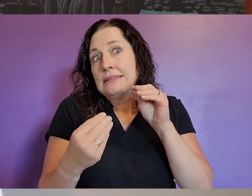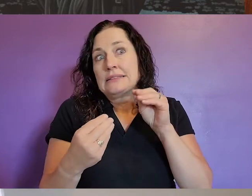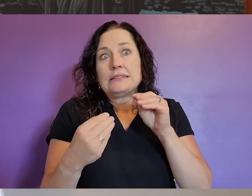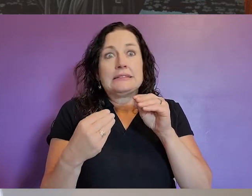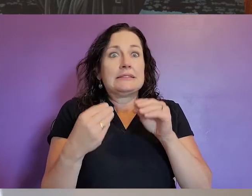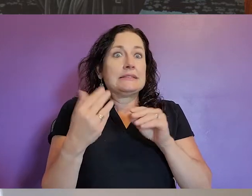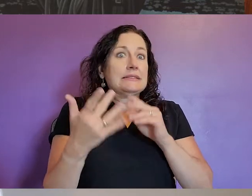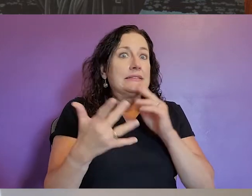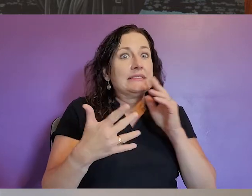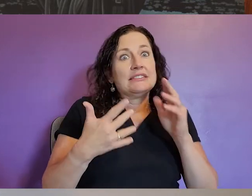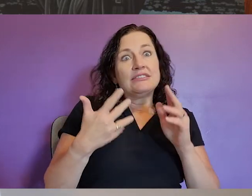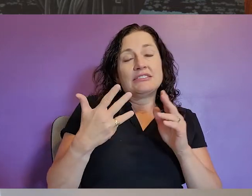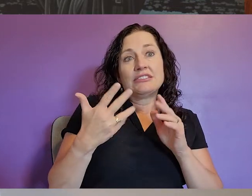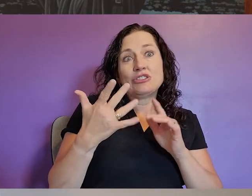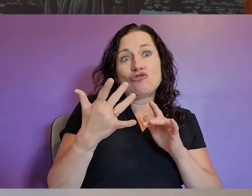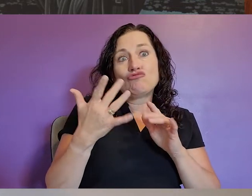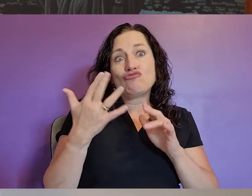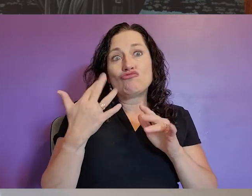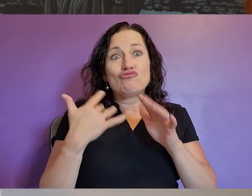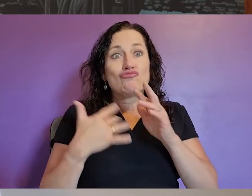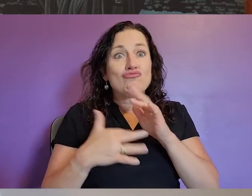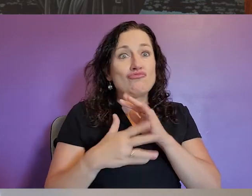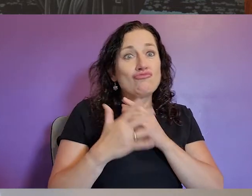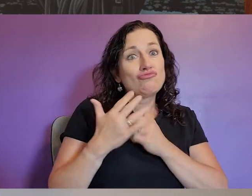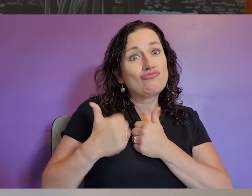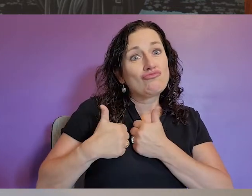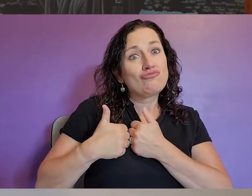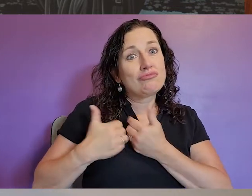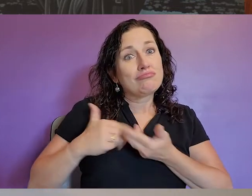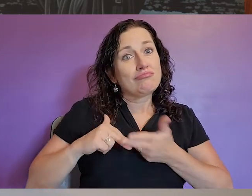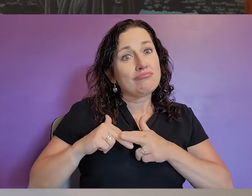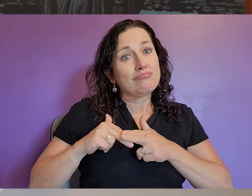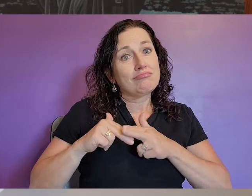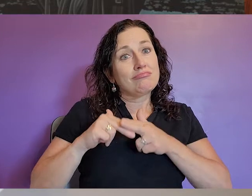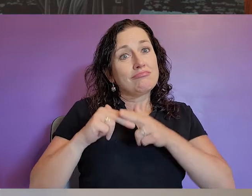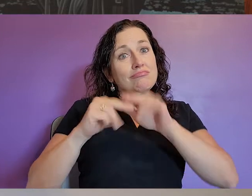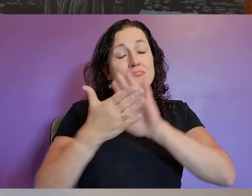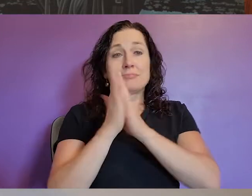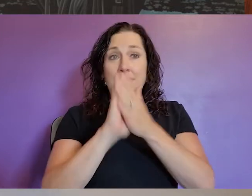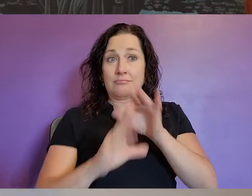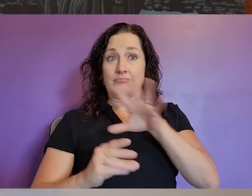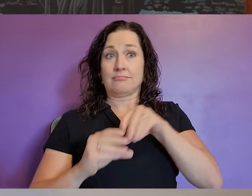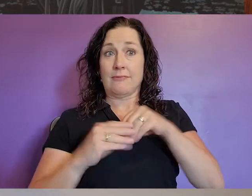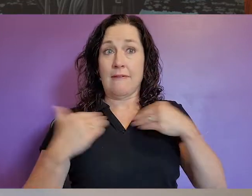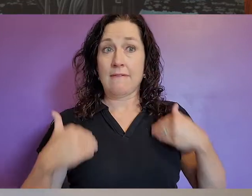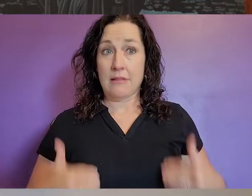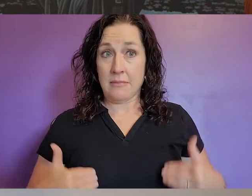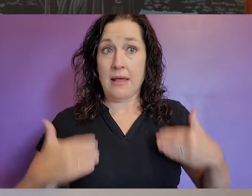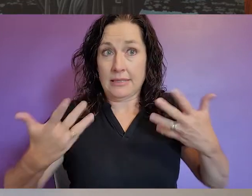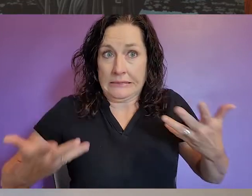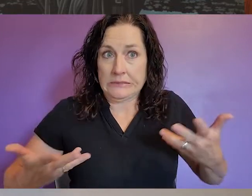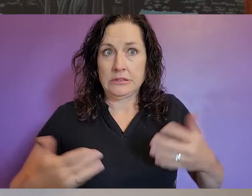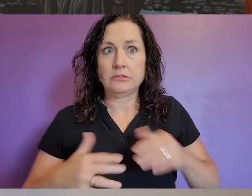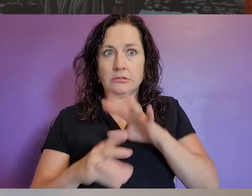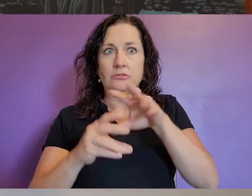be a hug, and maybe a kiss. It gets more and more physical.